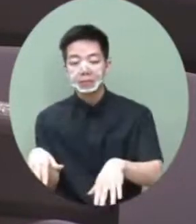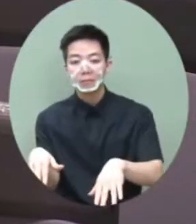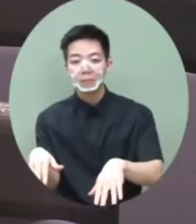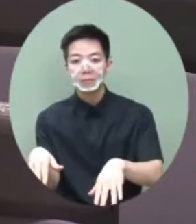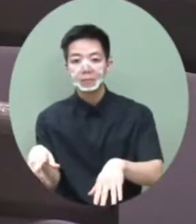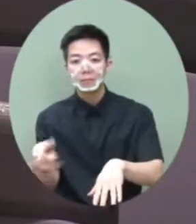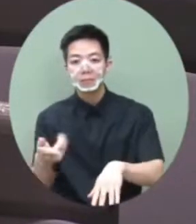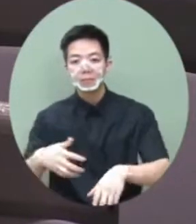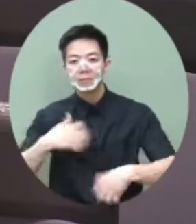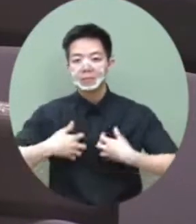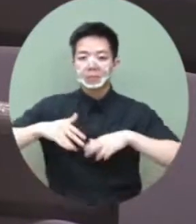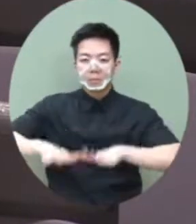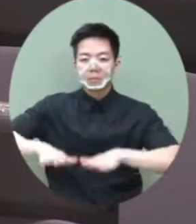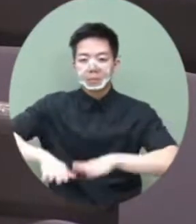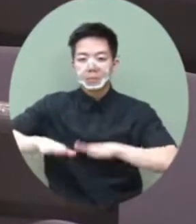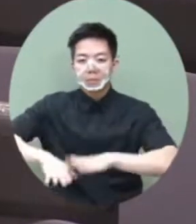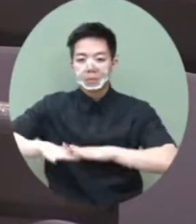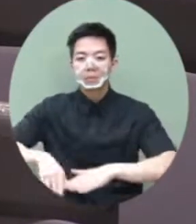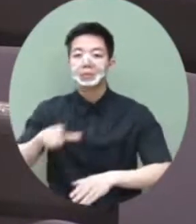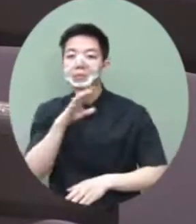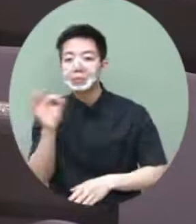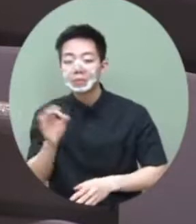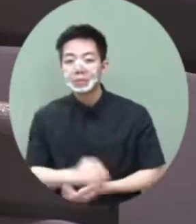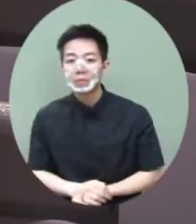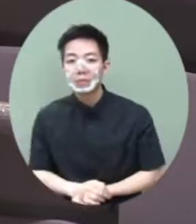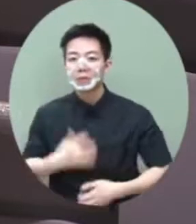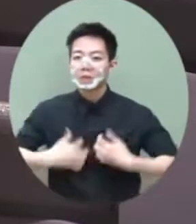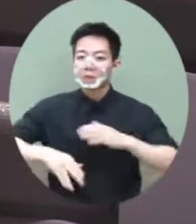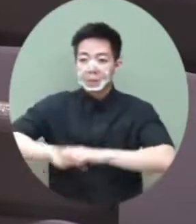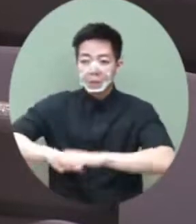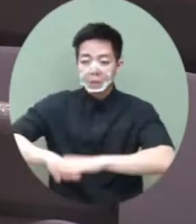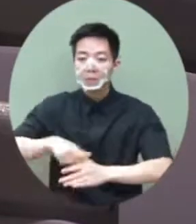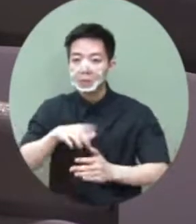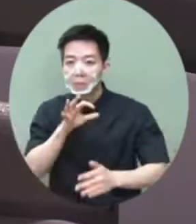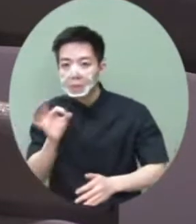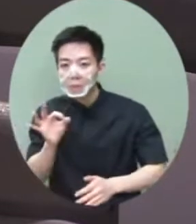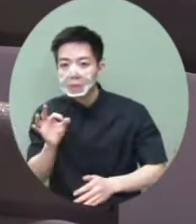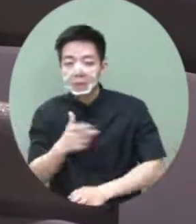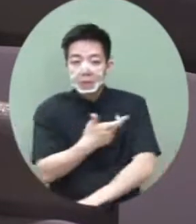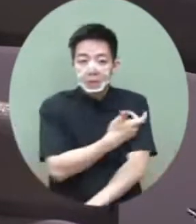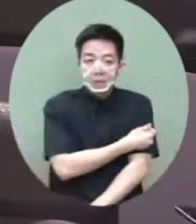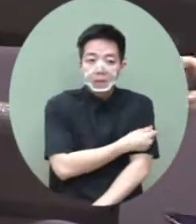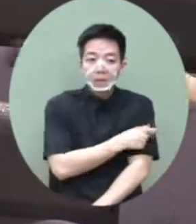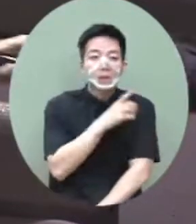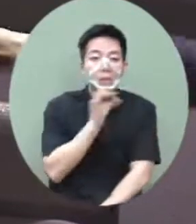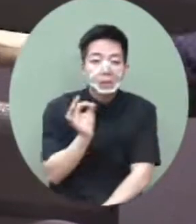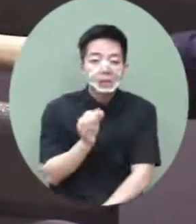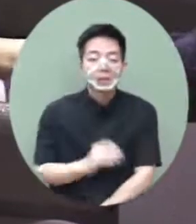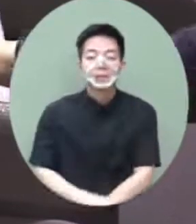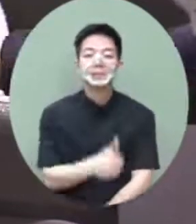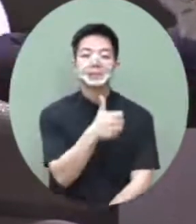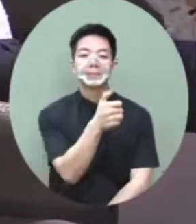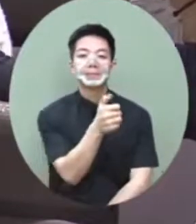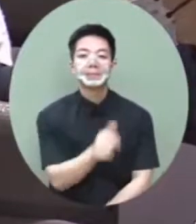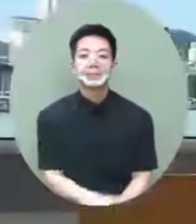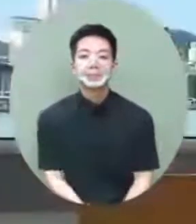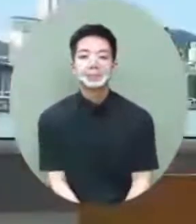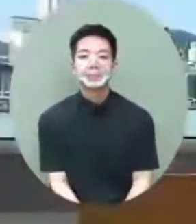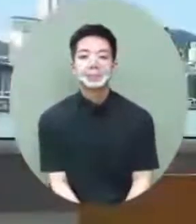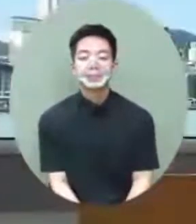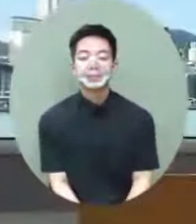onset? Was there resuscitation after hospital admission? Did this patient receive